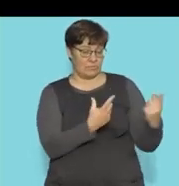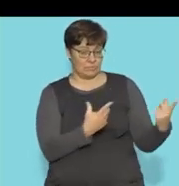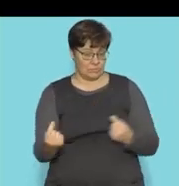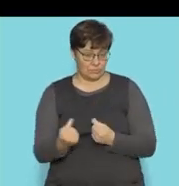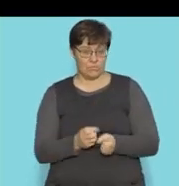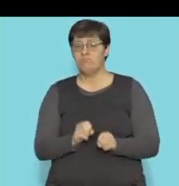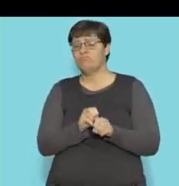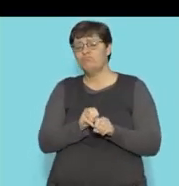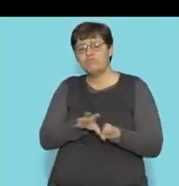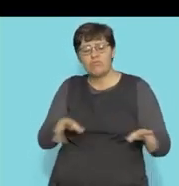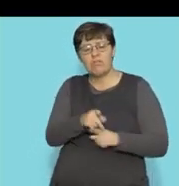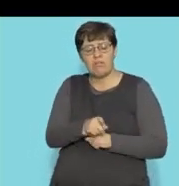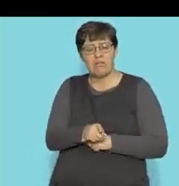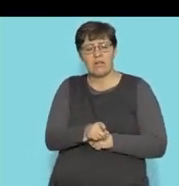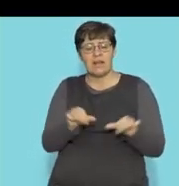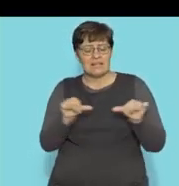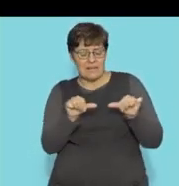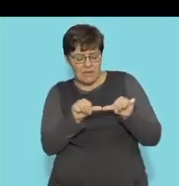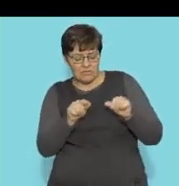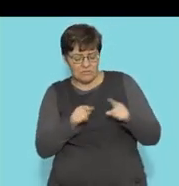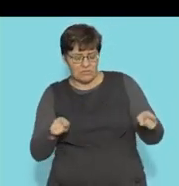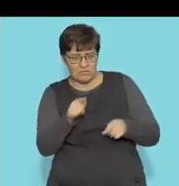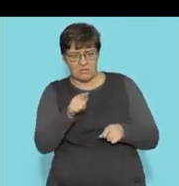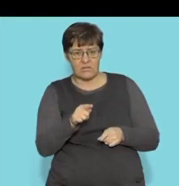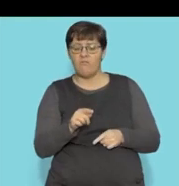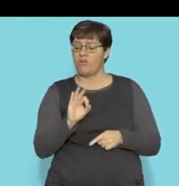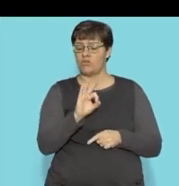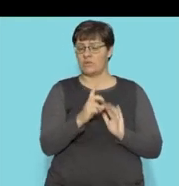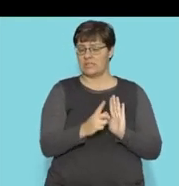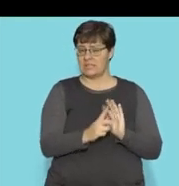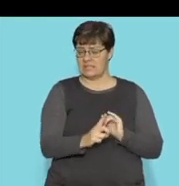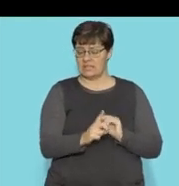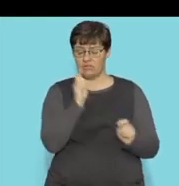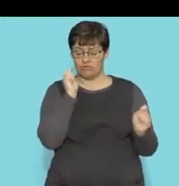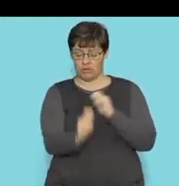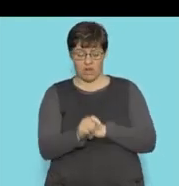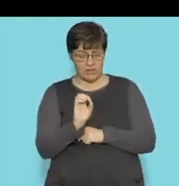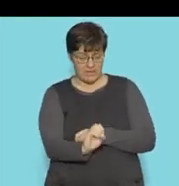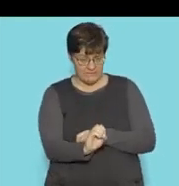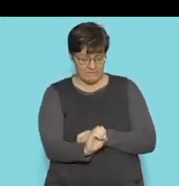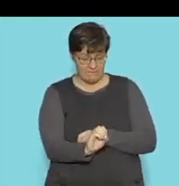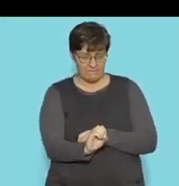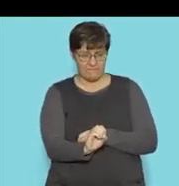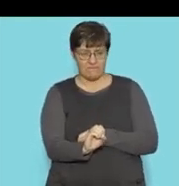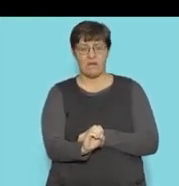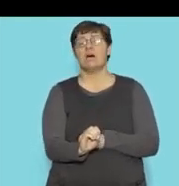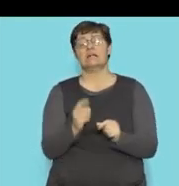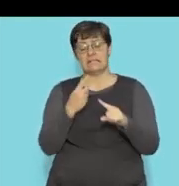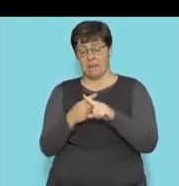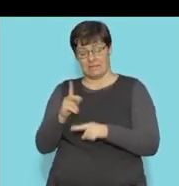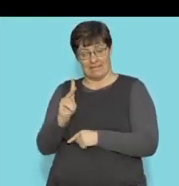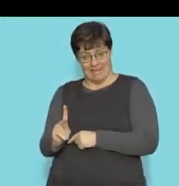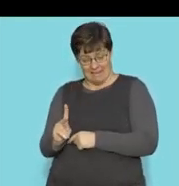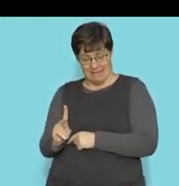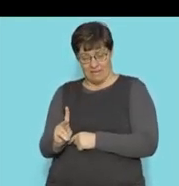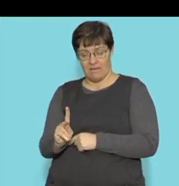in general, if the dimensions of a regular polyhedron are changed by a factor of K,